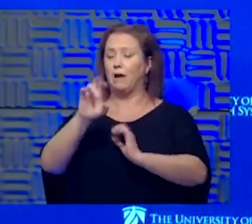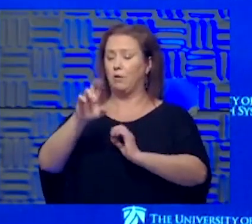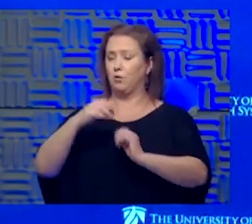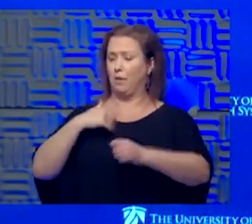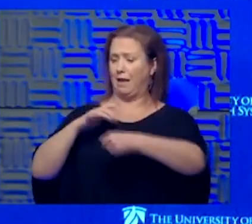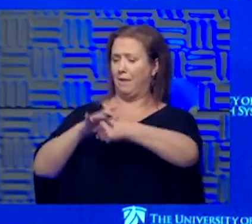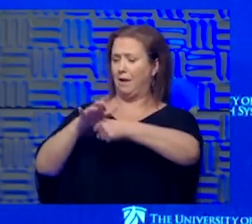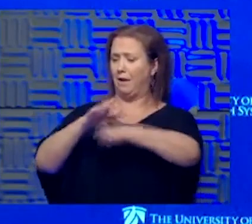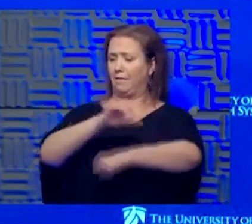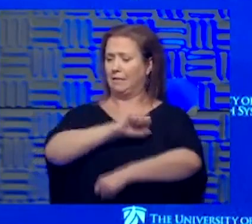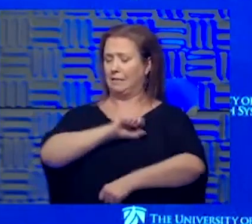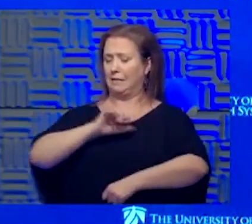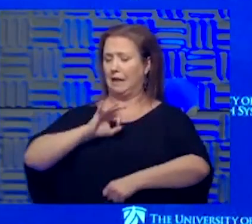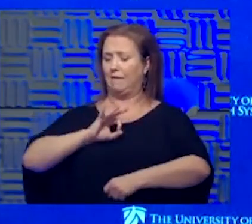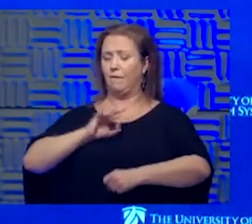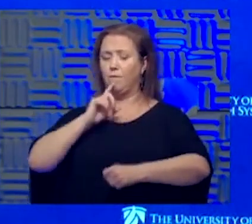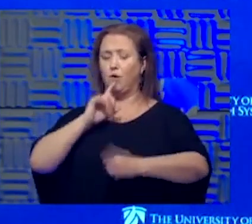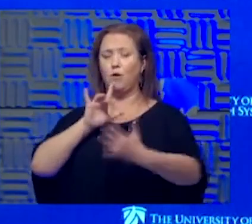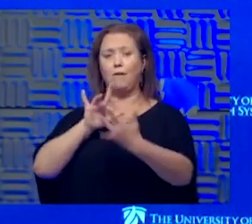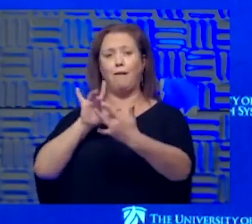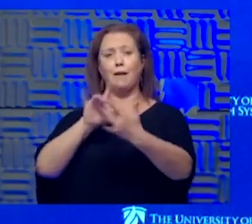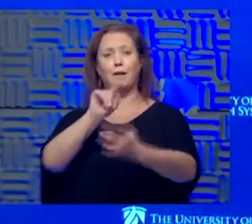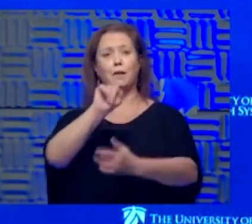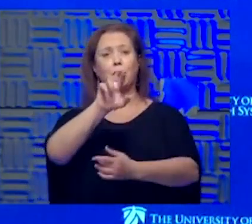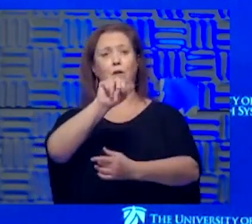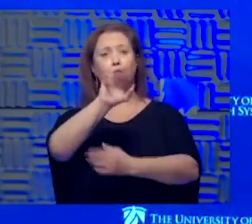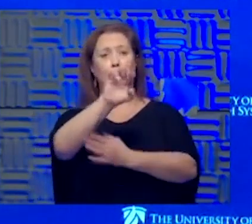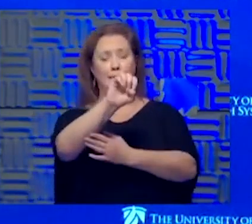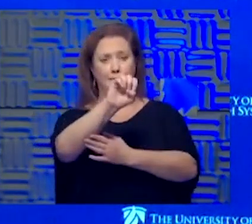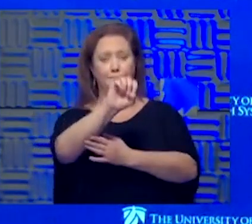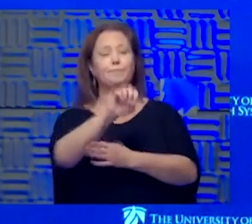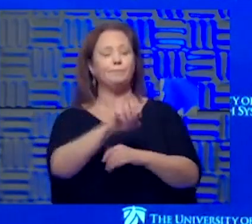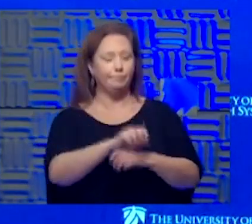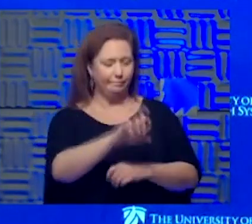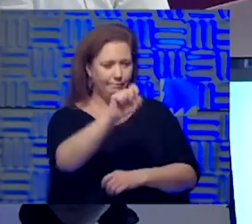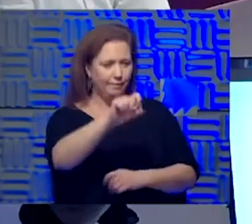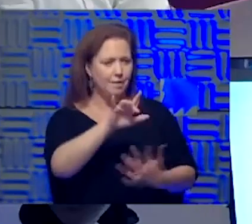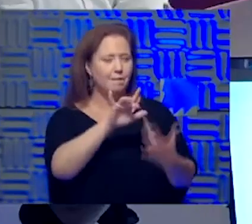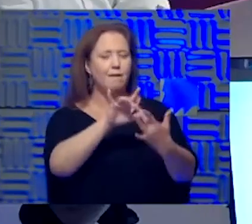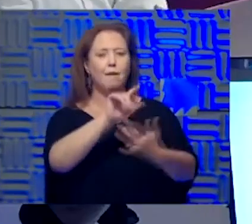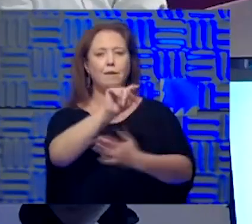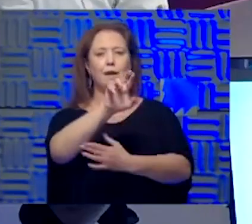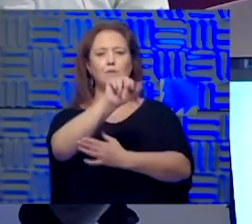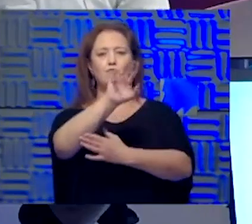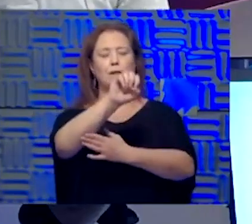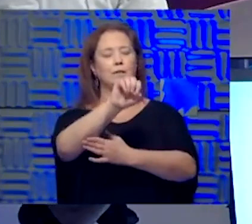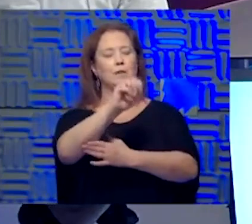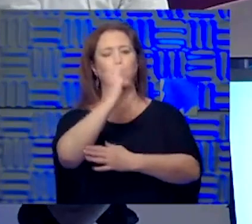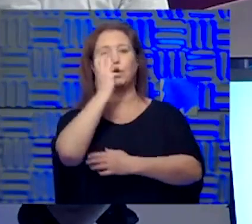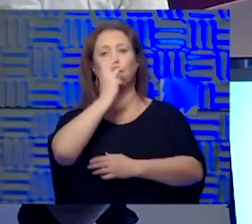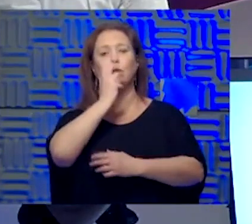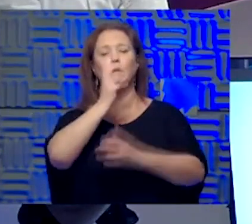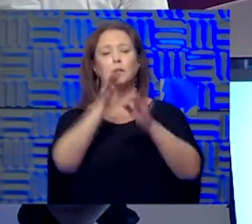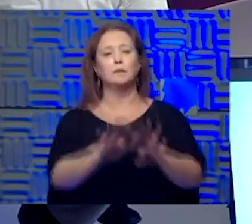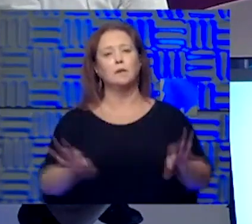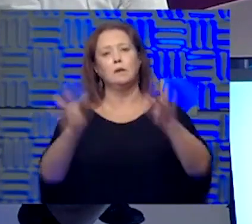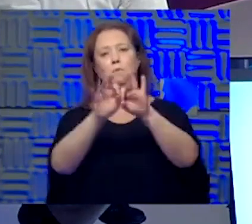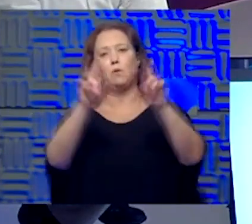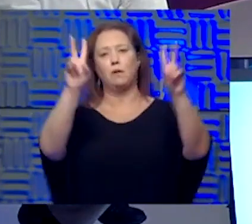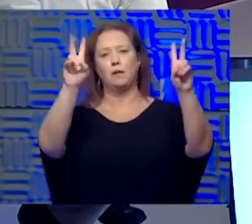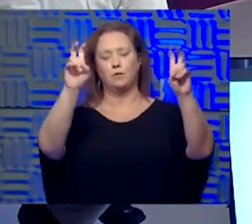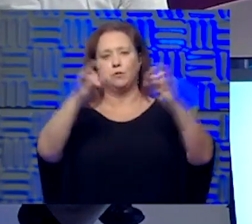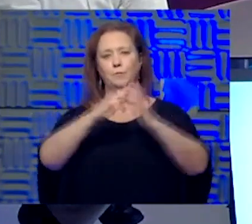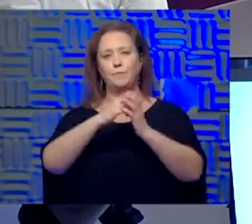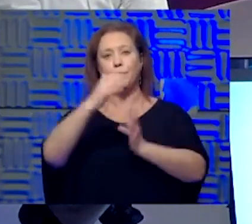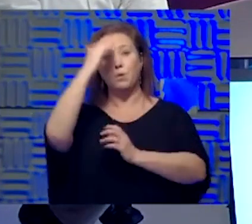tracing? What do you need? So contact tracing has been a big issue. As most of us know here, I think we know